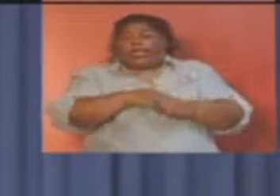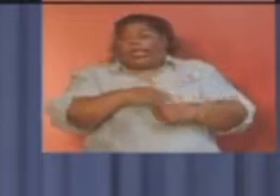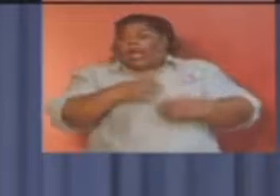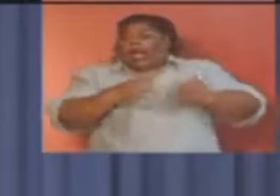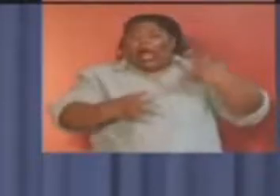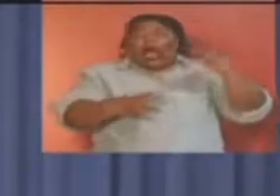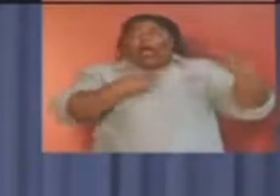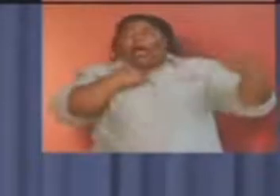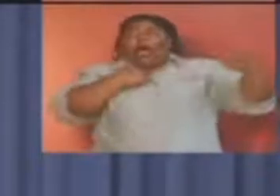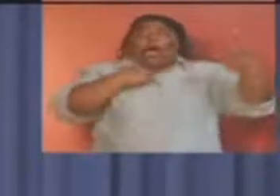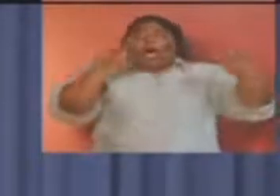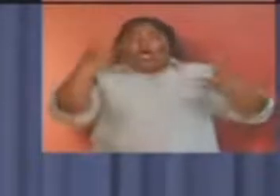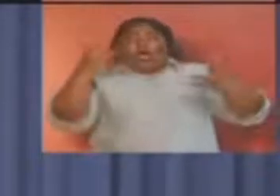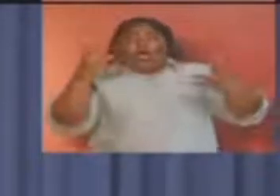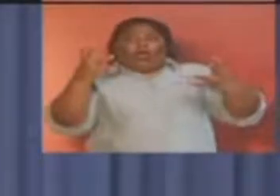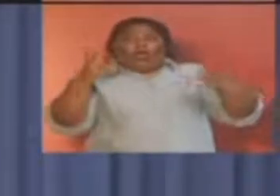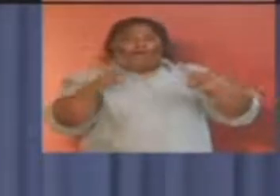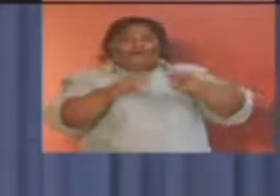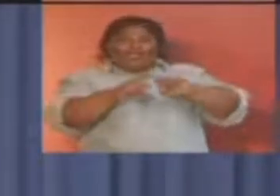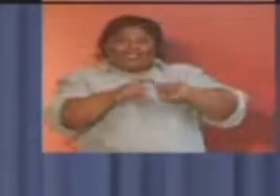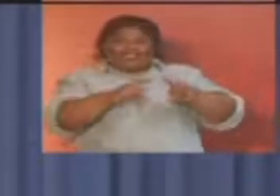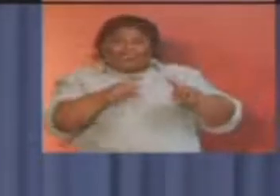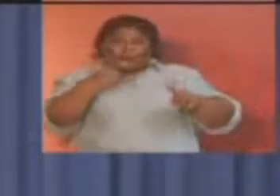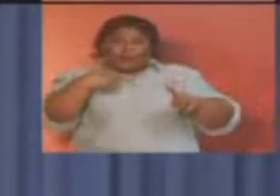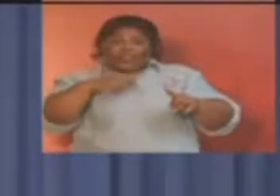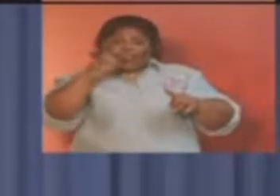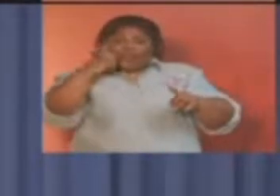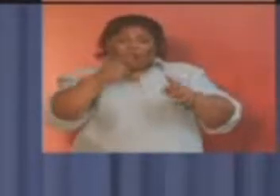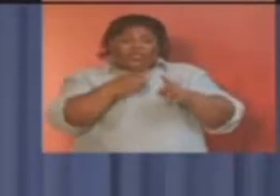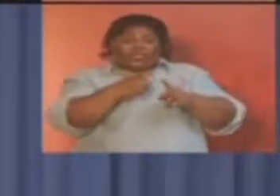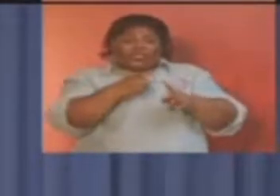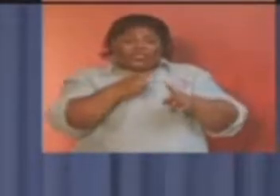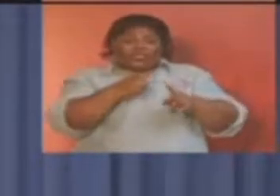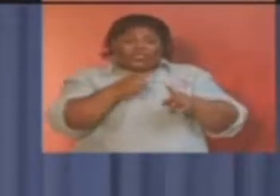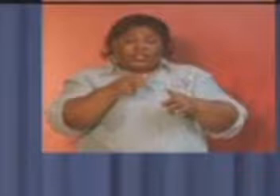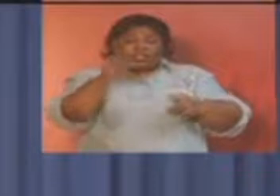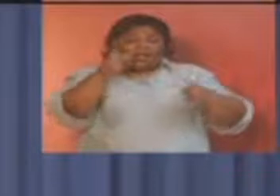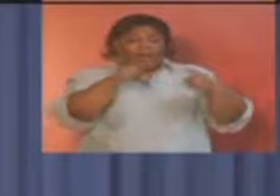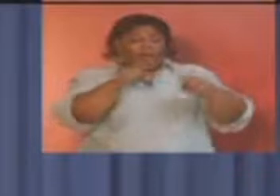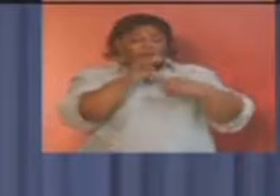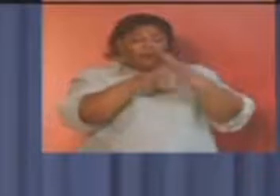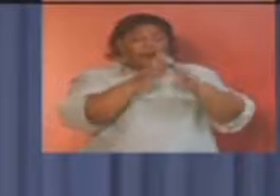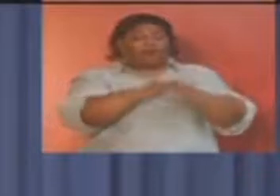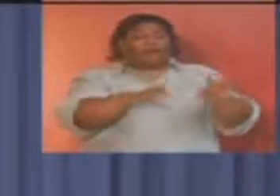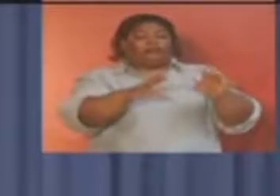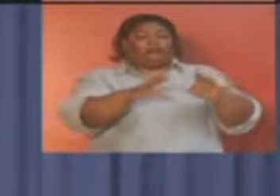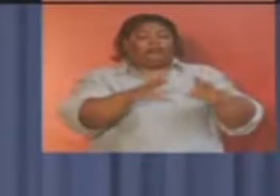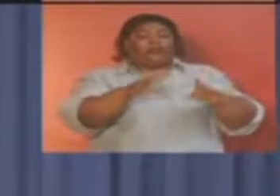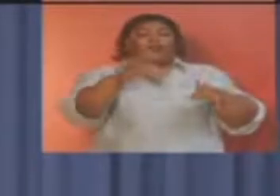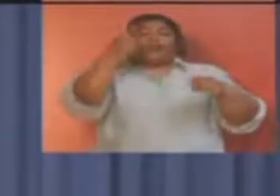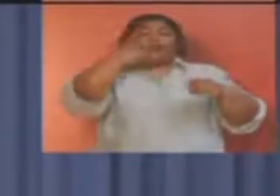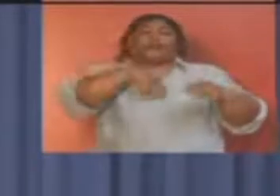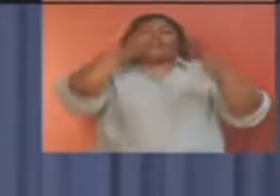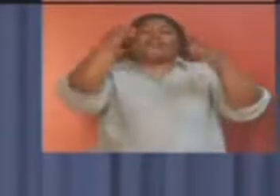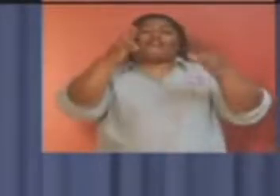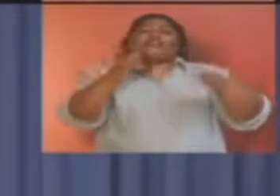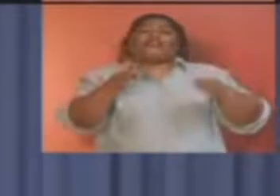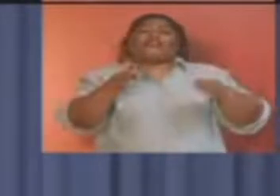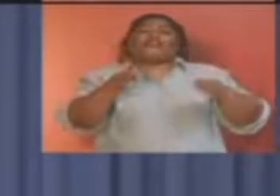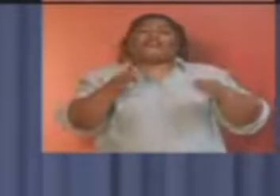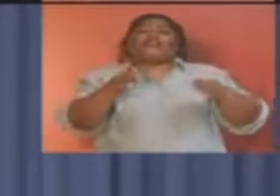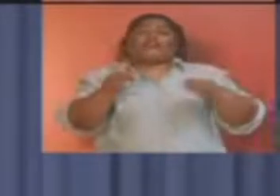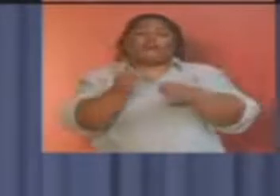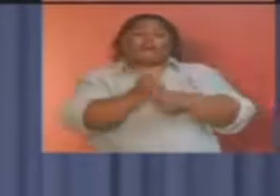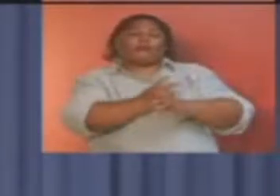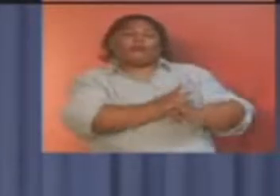we did have some infrastructure that allowed that to happen. So that was just sheer, I would say, luck. But